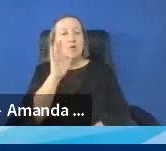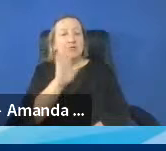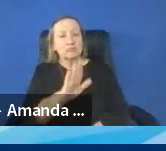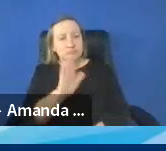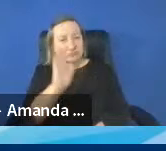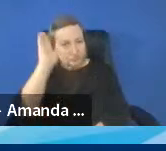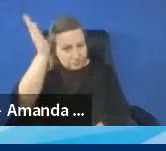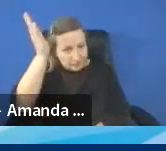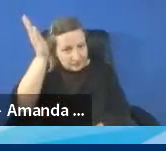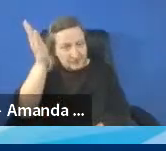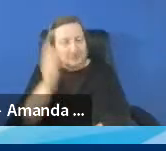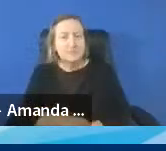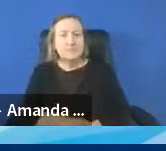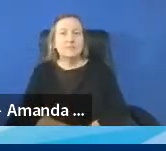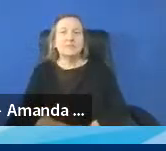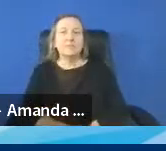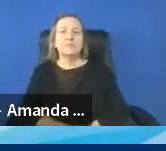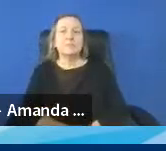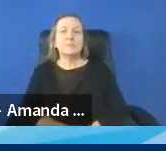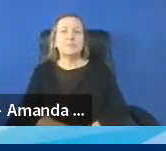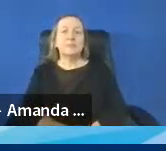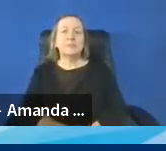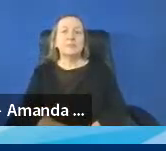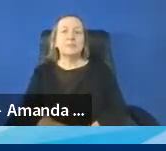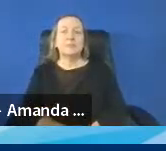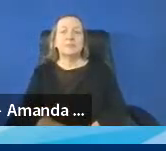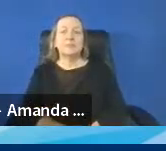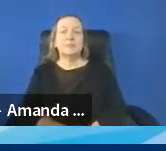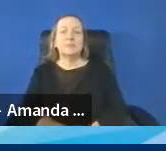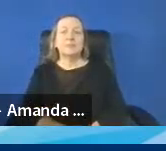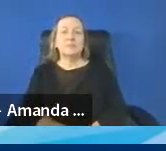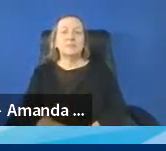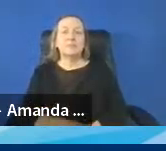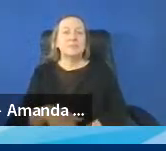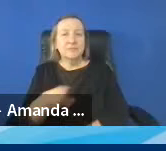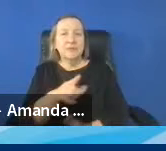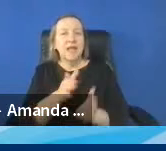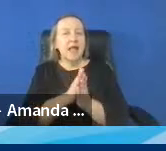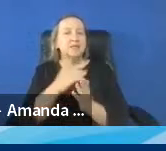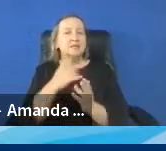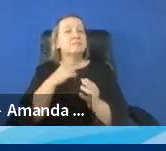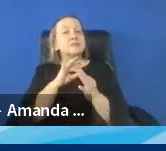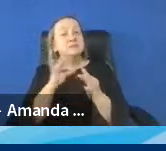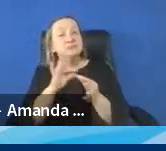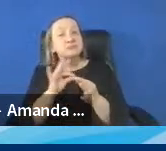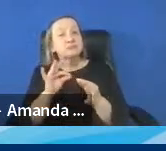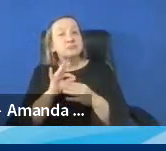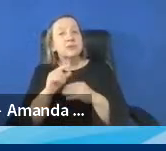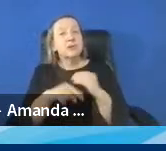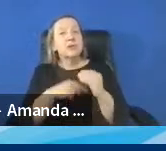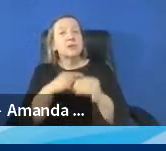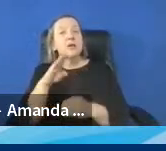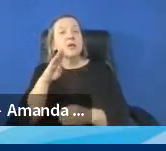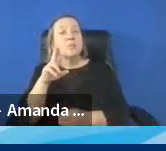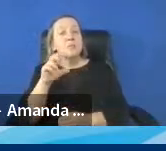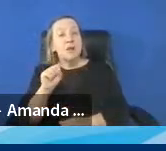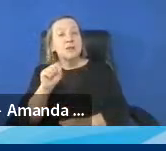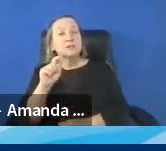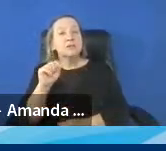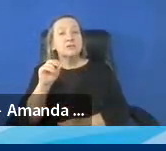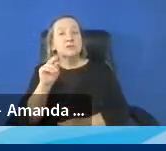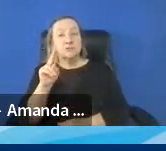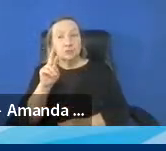presentation. And I was asked to say a few words about the bus tour.